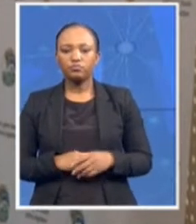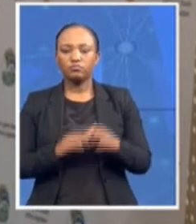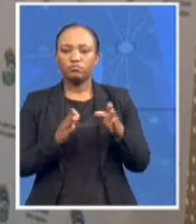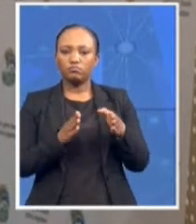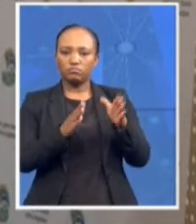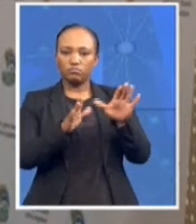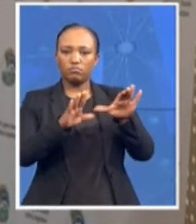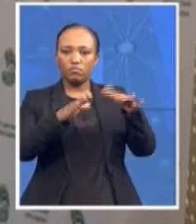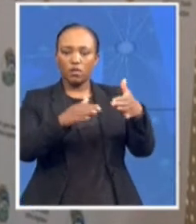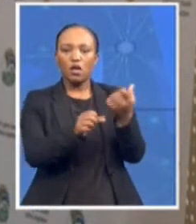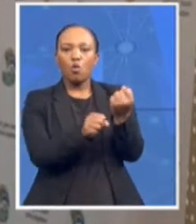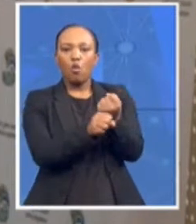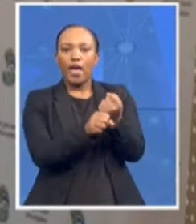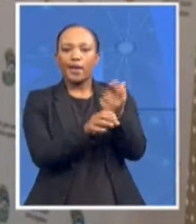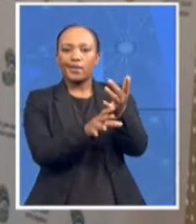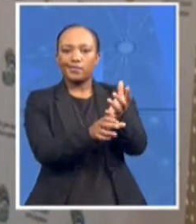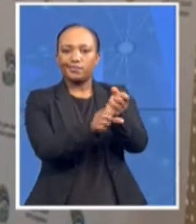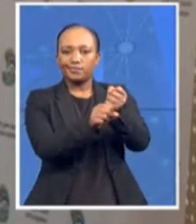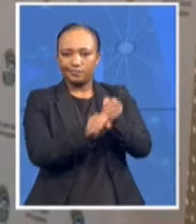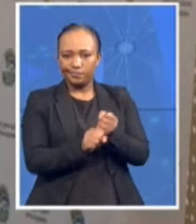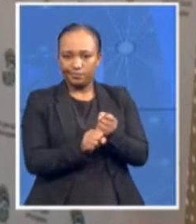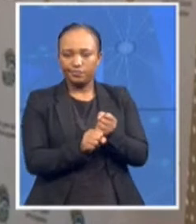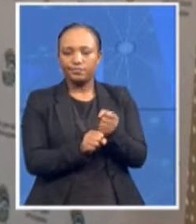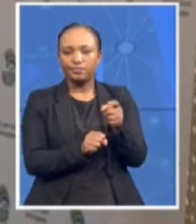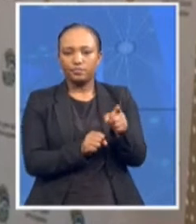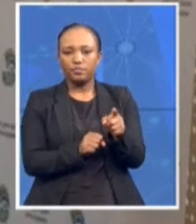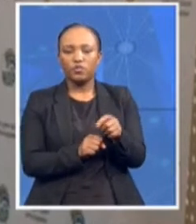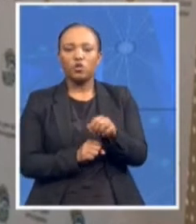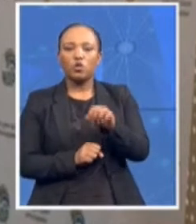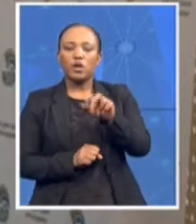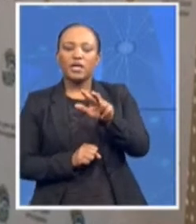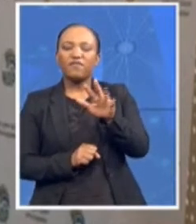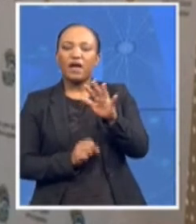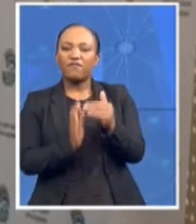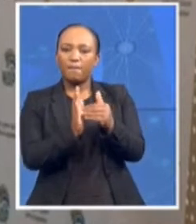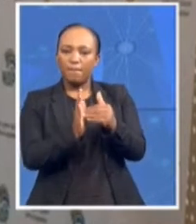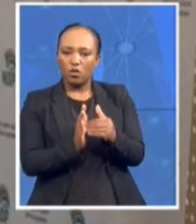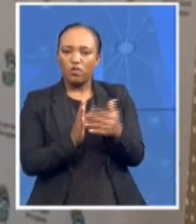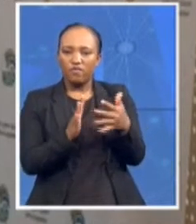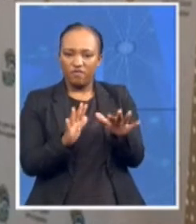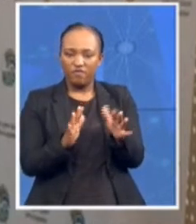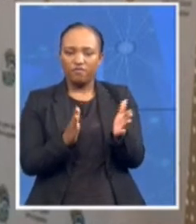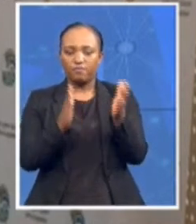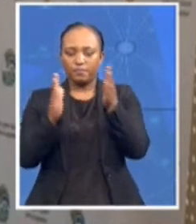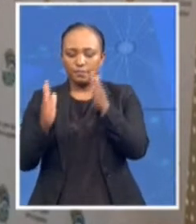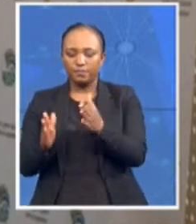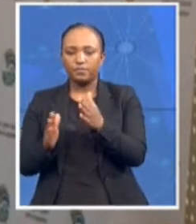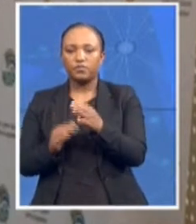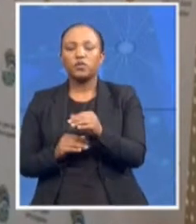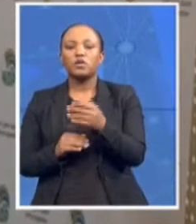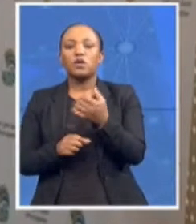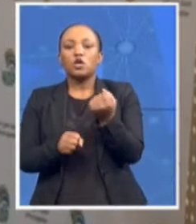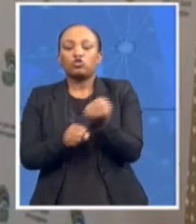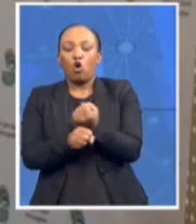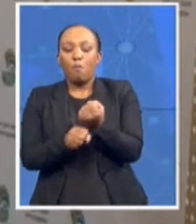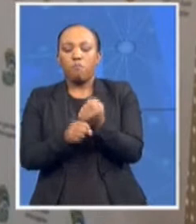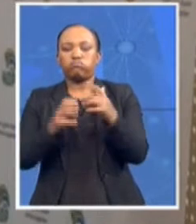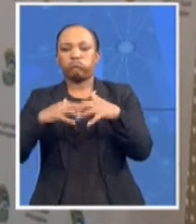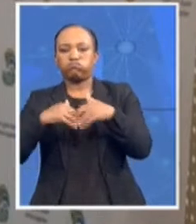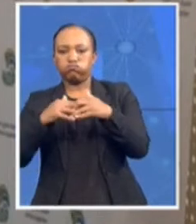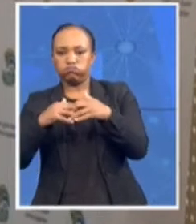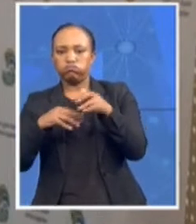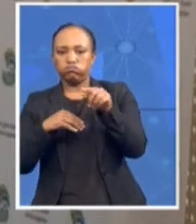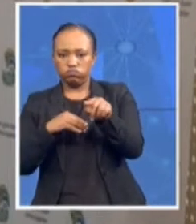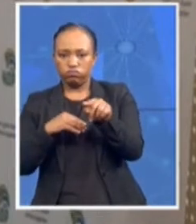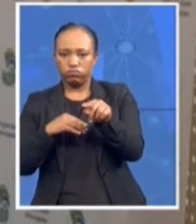that allocation was 85 million. Stream 2 was for job creation, and that allocation was 200 million.